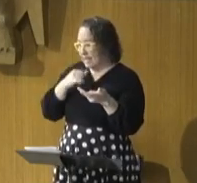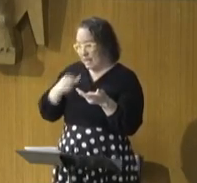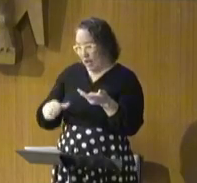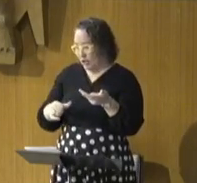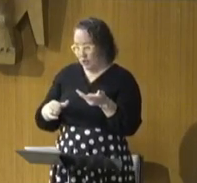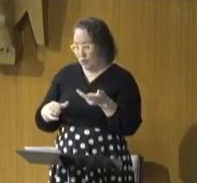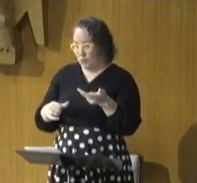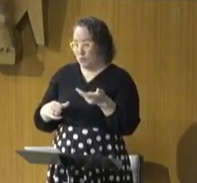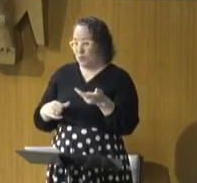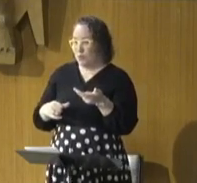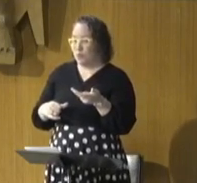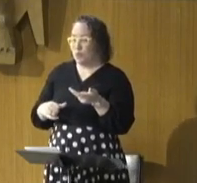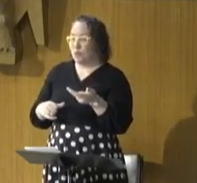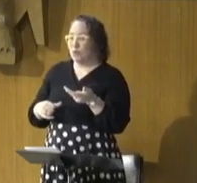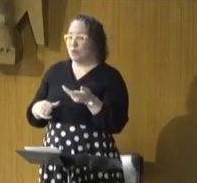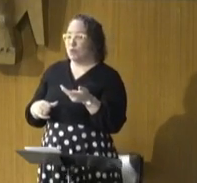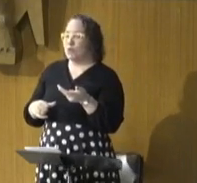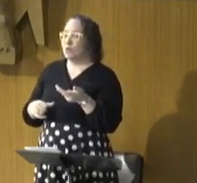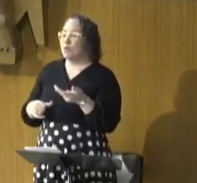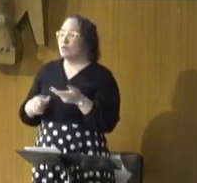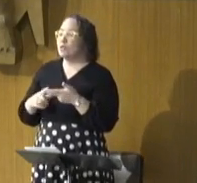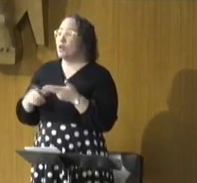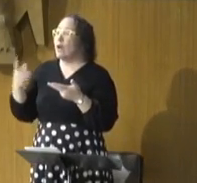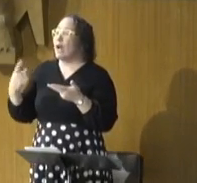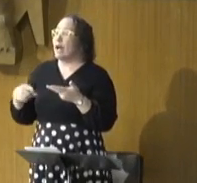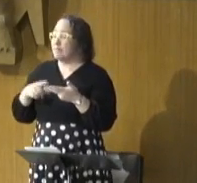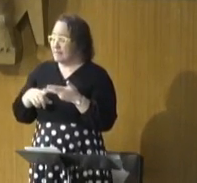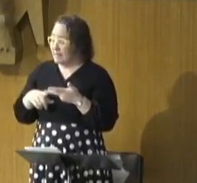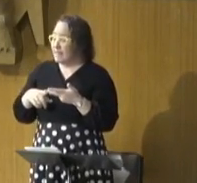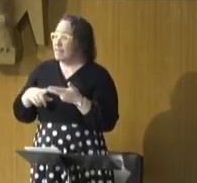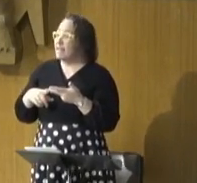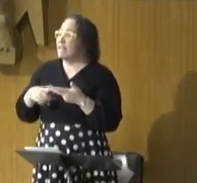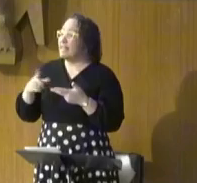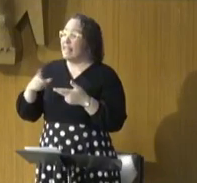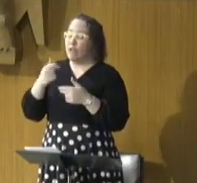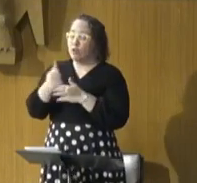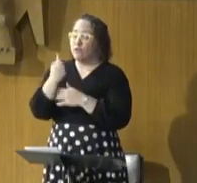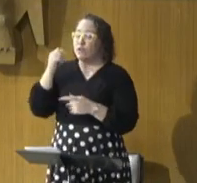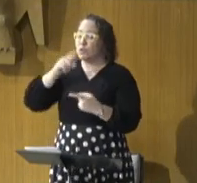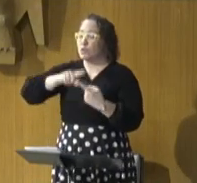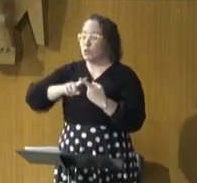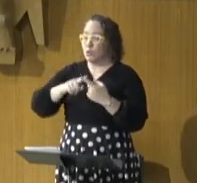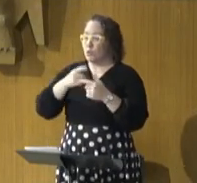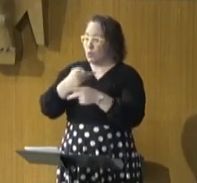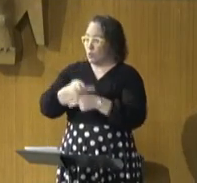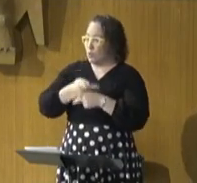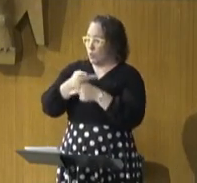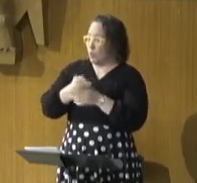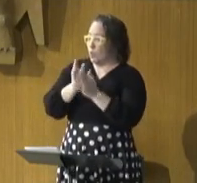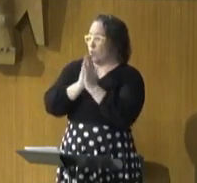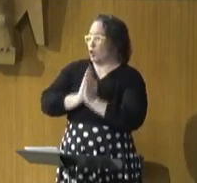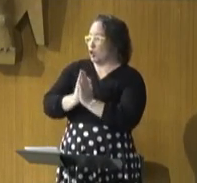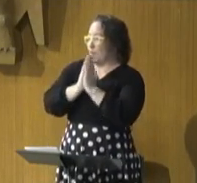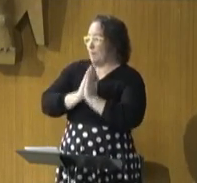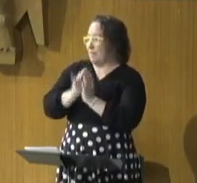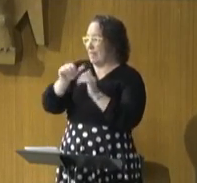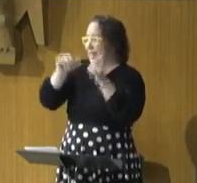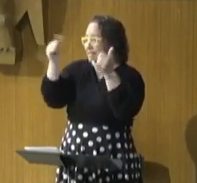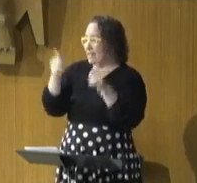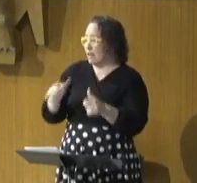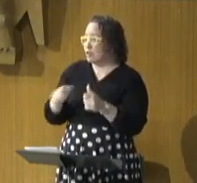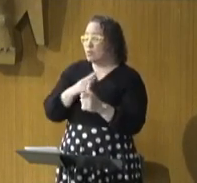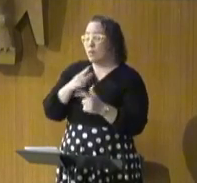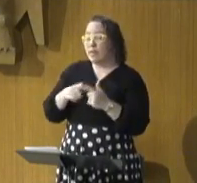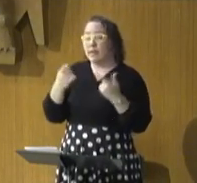Shadrach, Meshach, and Abednego, are refusing to worship the golden statue. And the text says the king